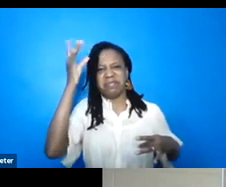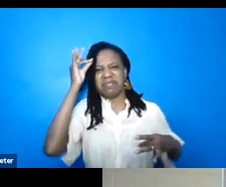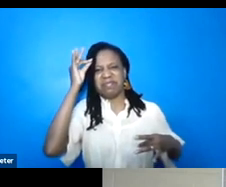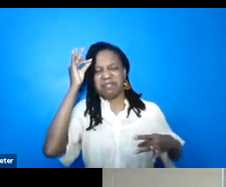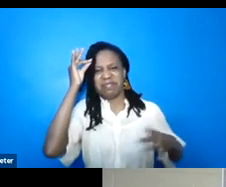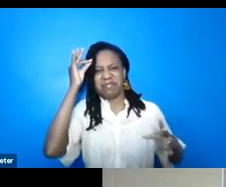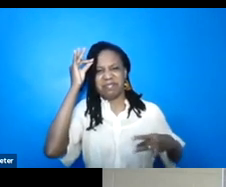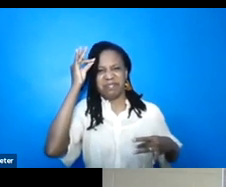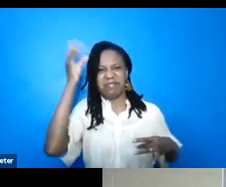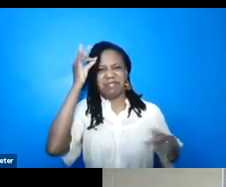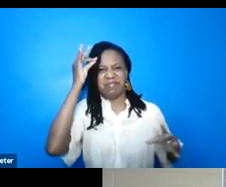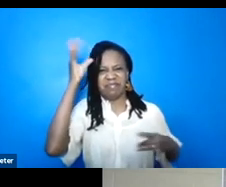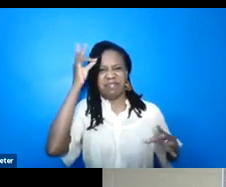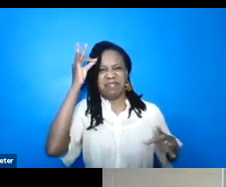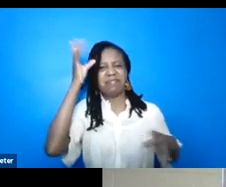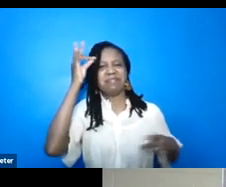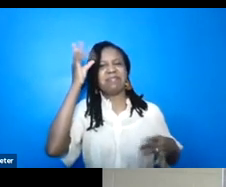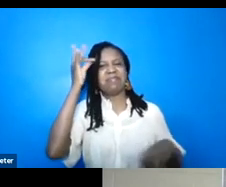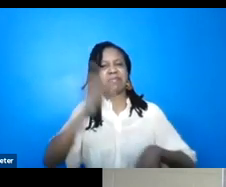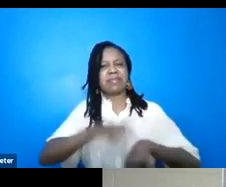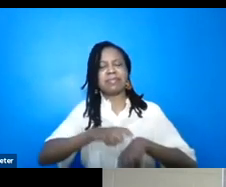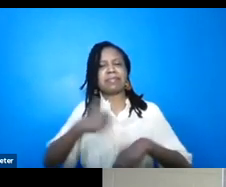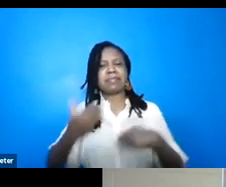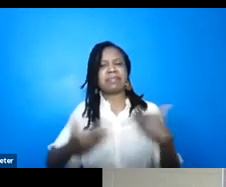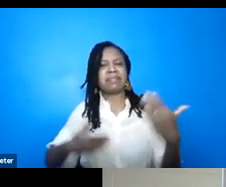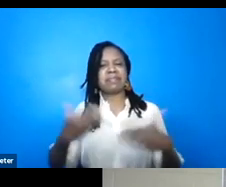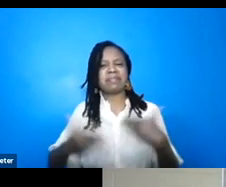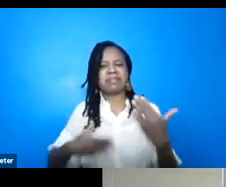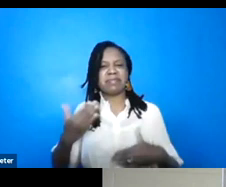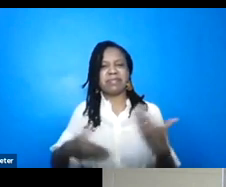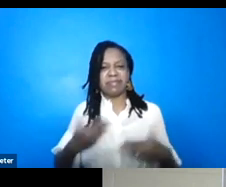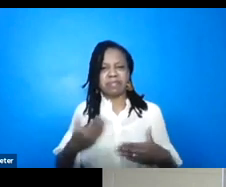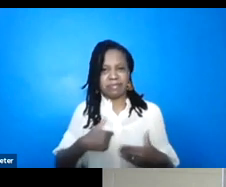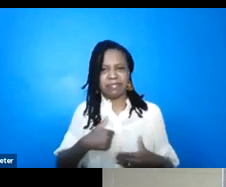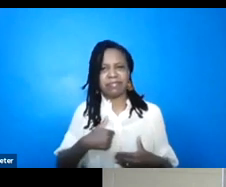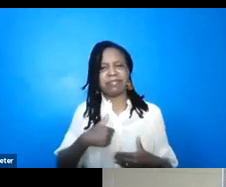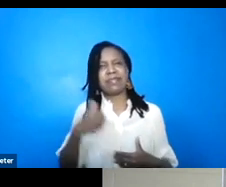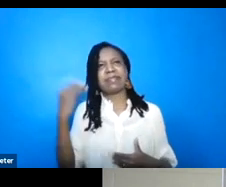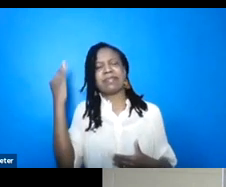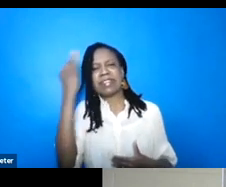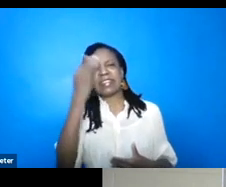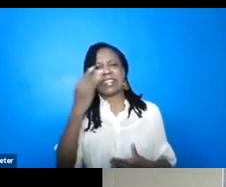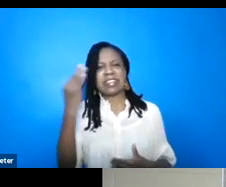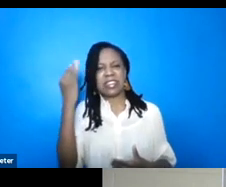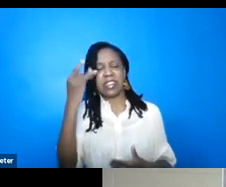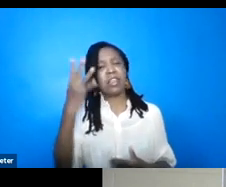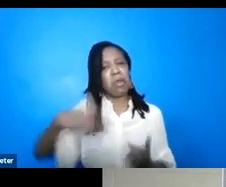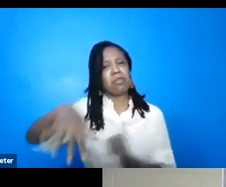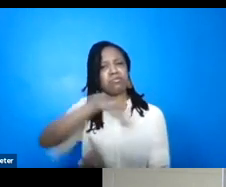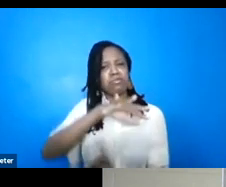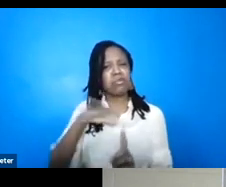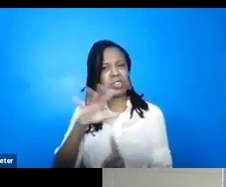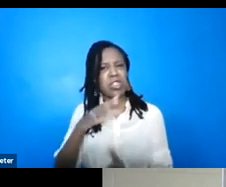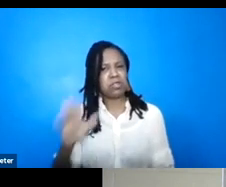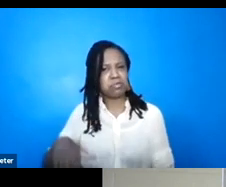up in a fairly decent community, but the community was full of violence and drugs, you know,